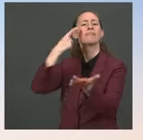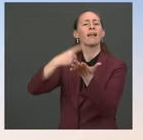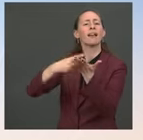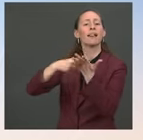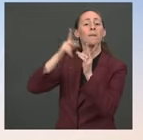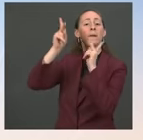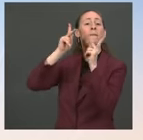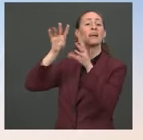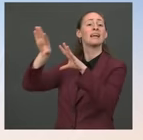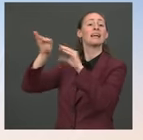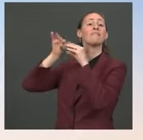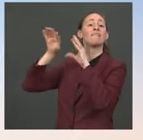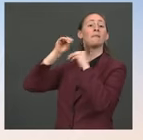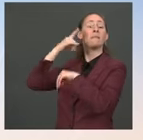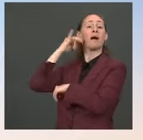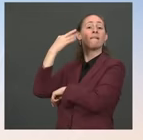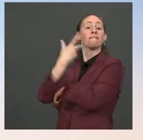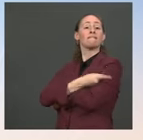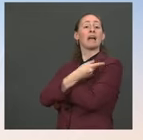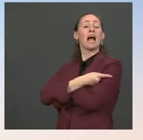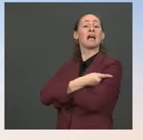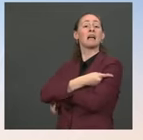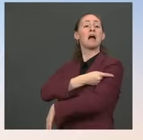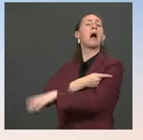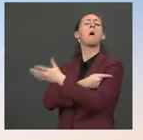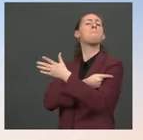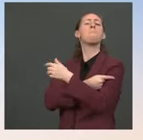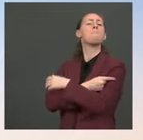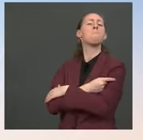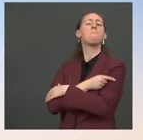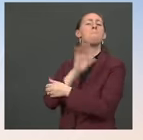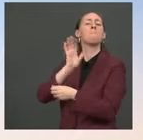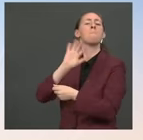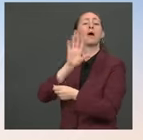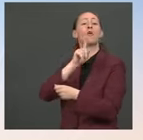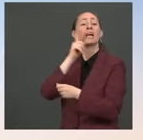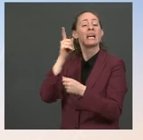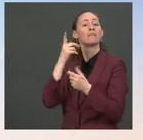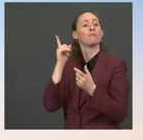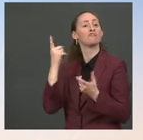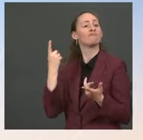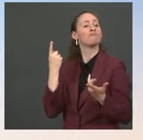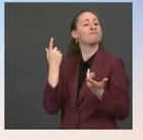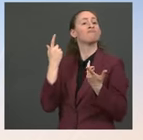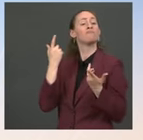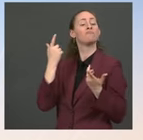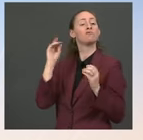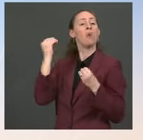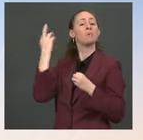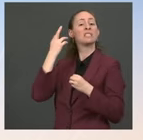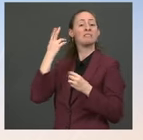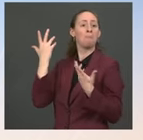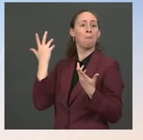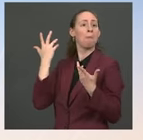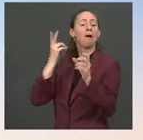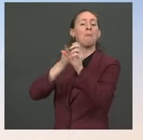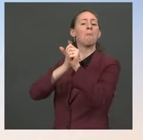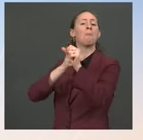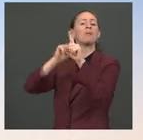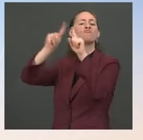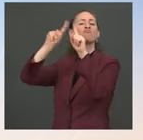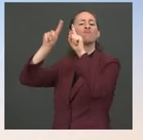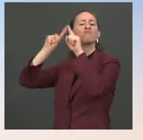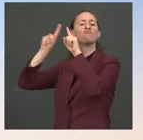reported that in September alone, 4.4 million people quit their jobs after 4.3 million in August. So how are those